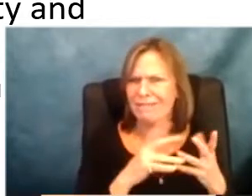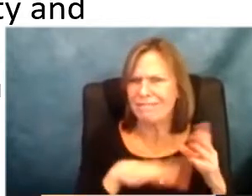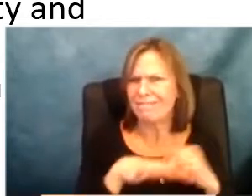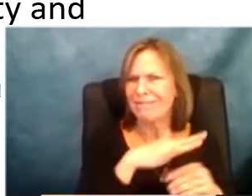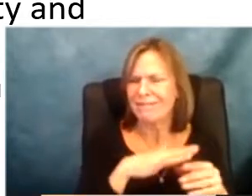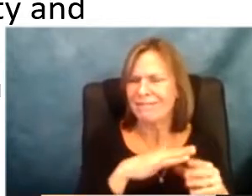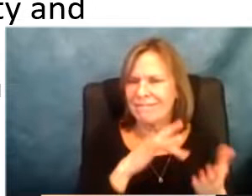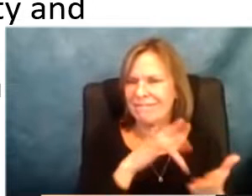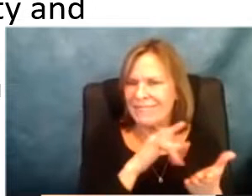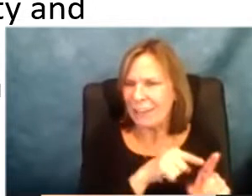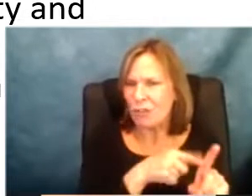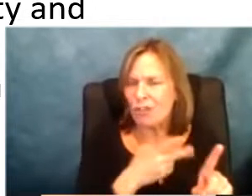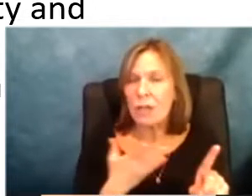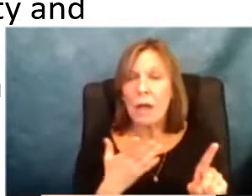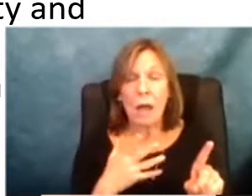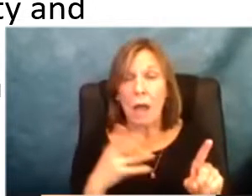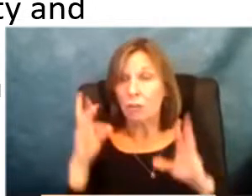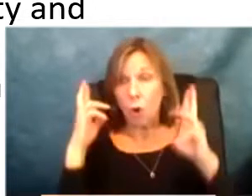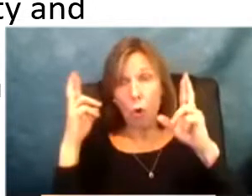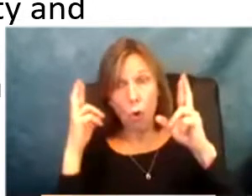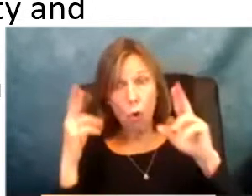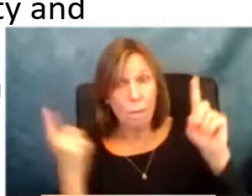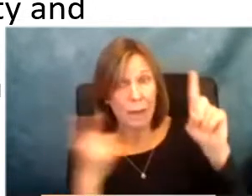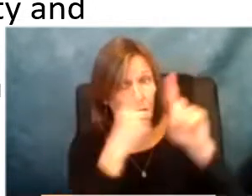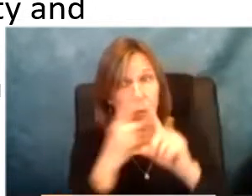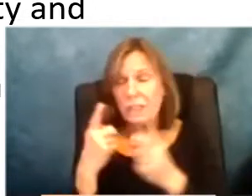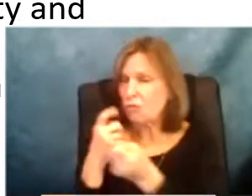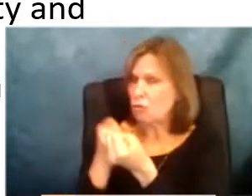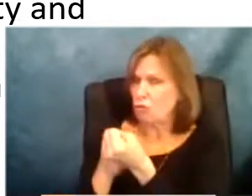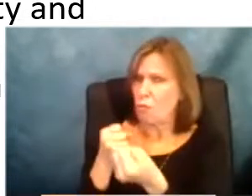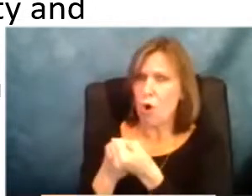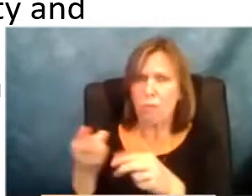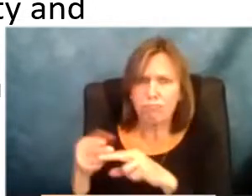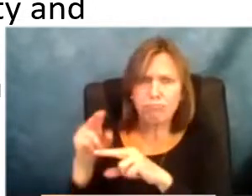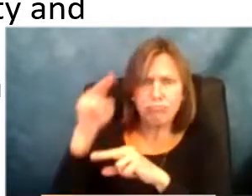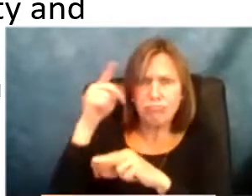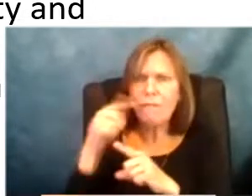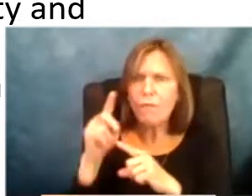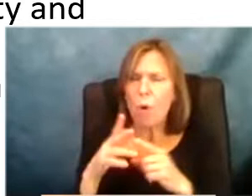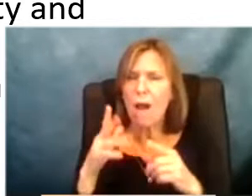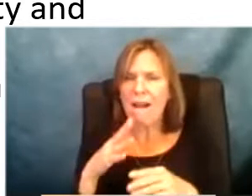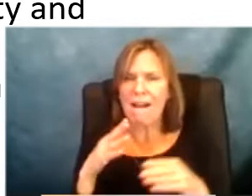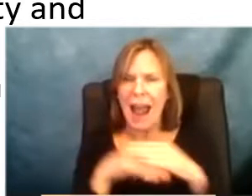hopefully, support and build support for access to home and community-based services and